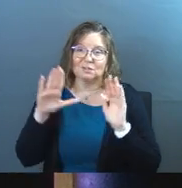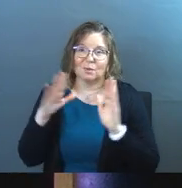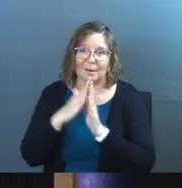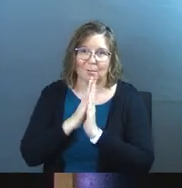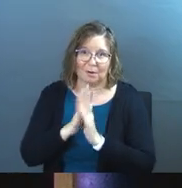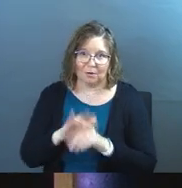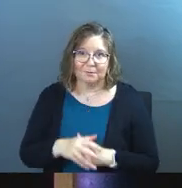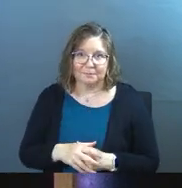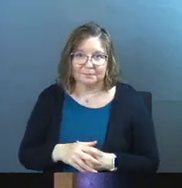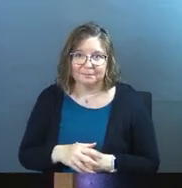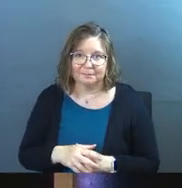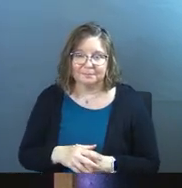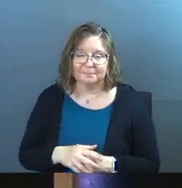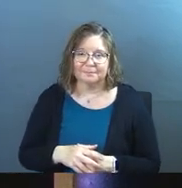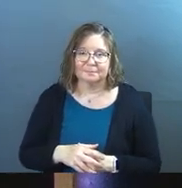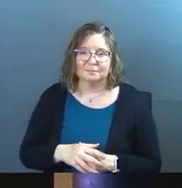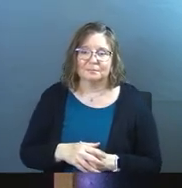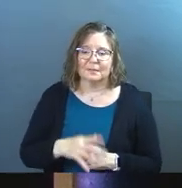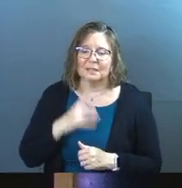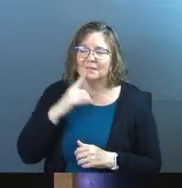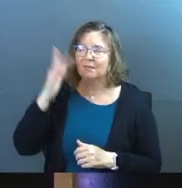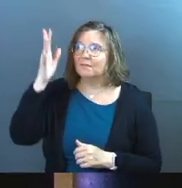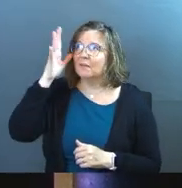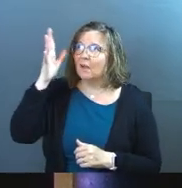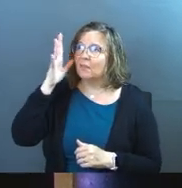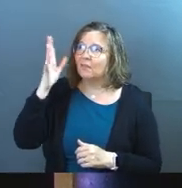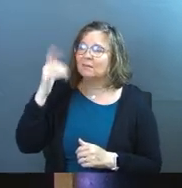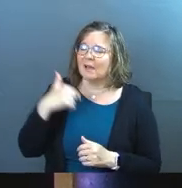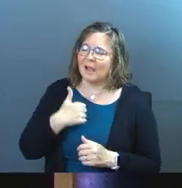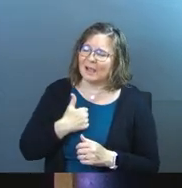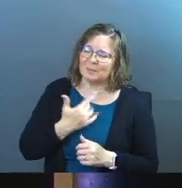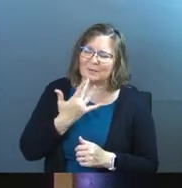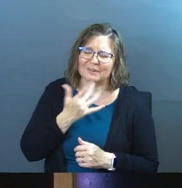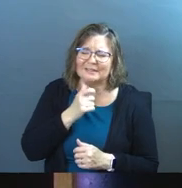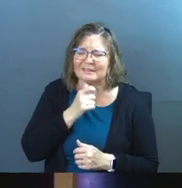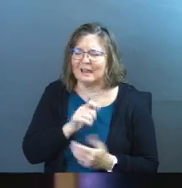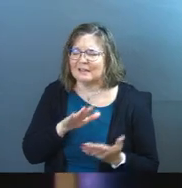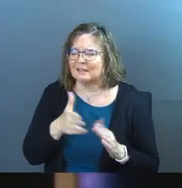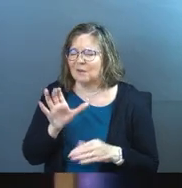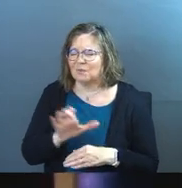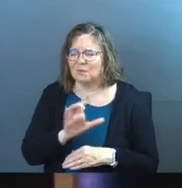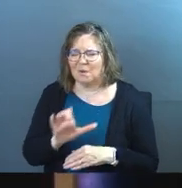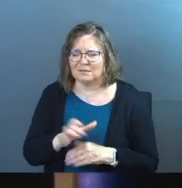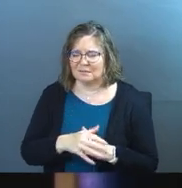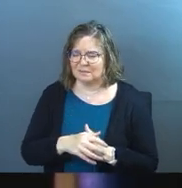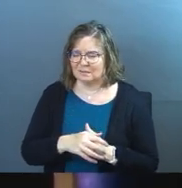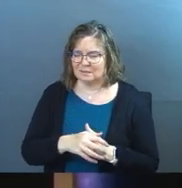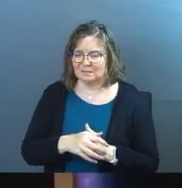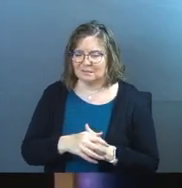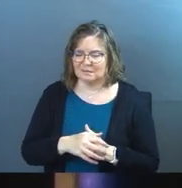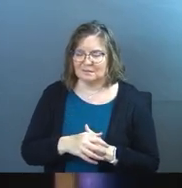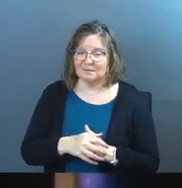prayer. So he says, Father, I'd rather not die on a cross.